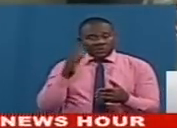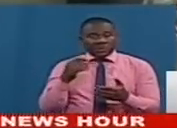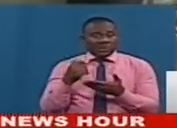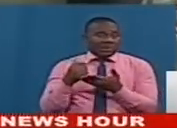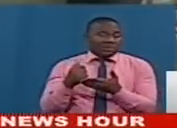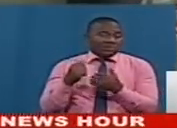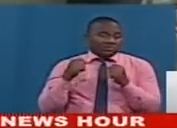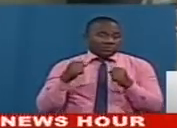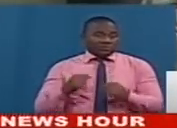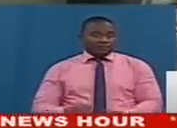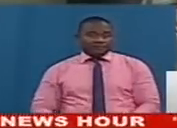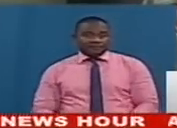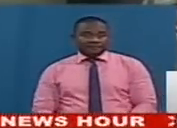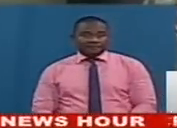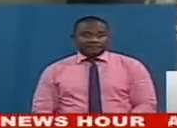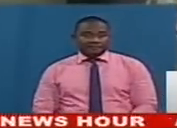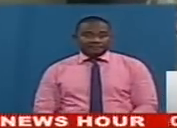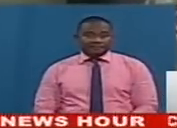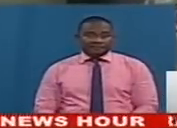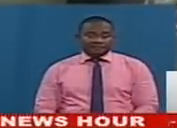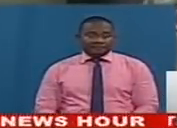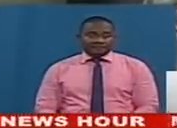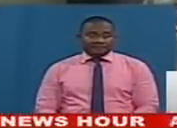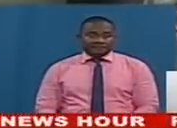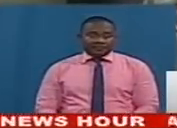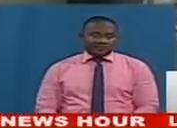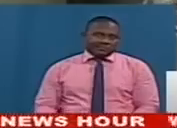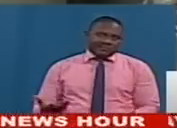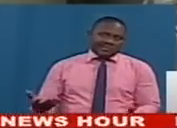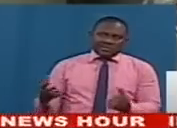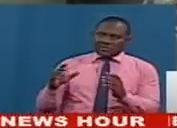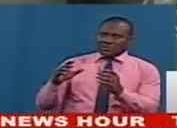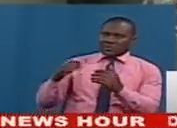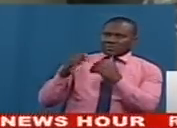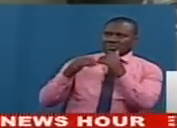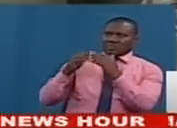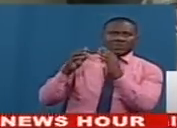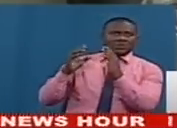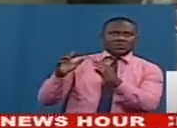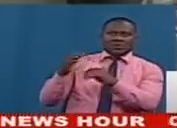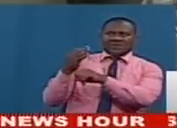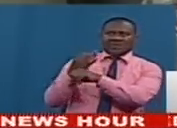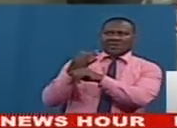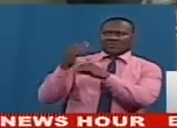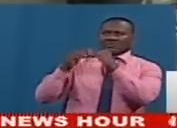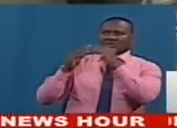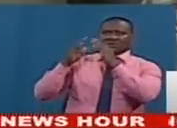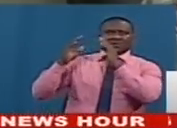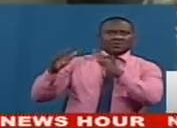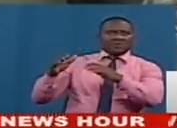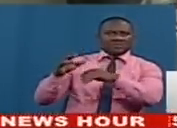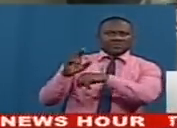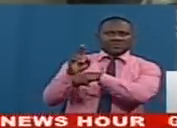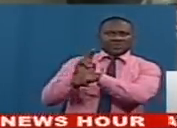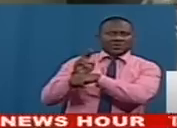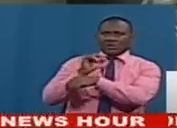sustainability. I don't want to create white elephants, so we will not cast sword just to